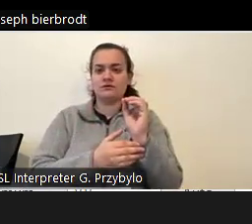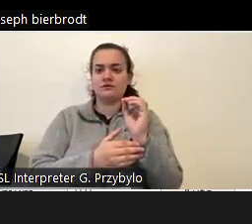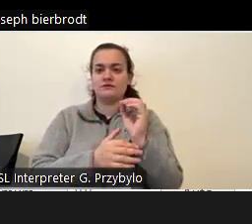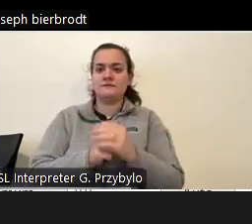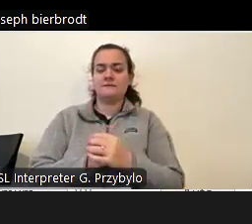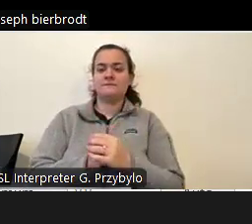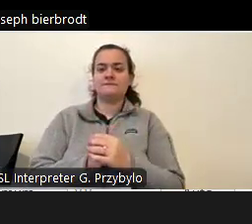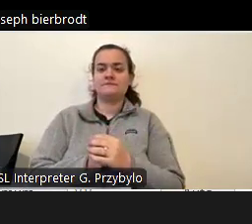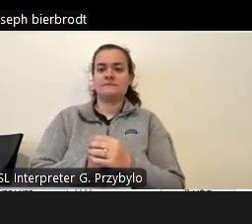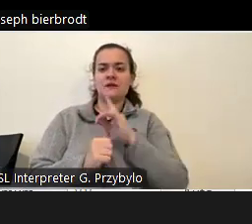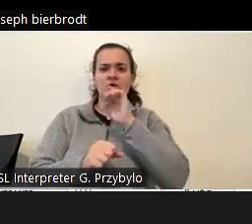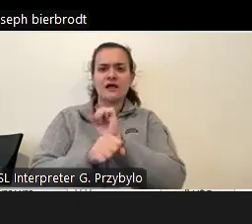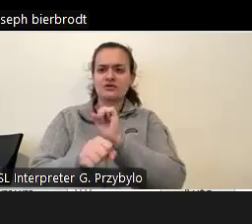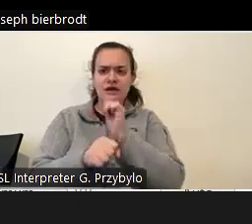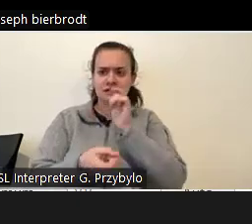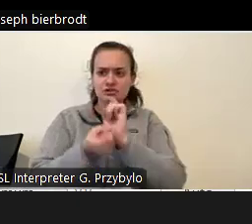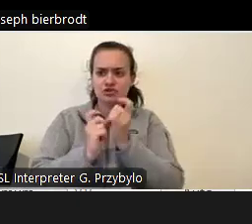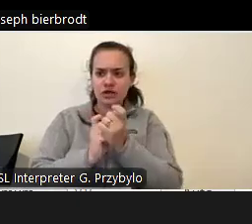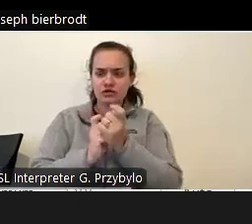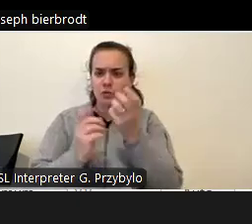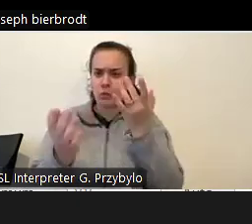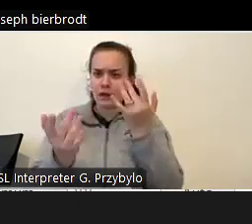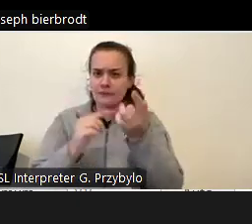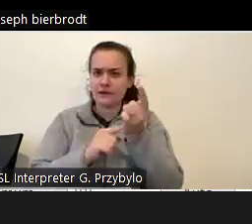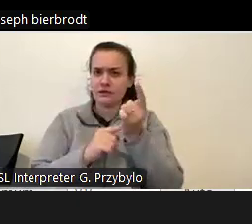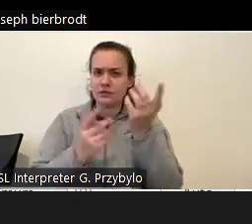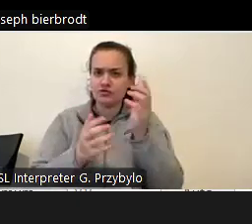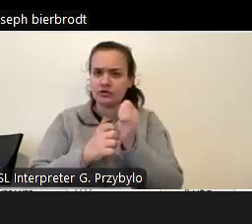Oh, actually, no, it didn't change on me. Wait a minute, what changed?